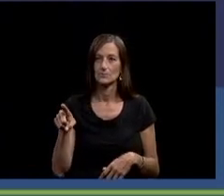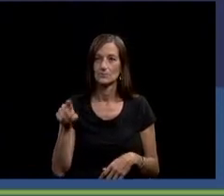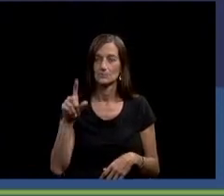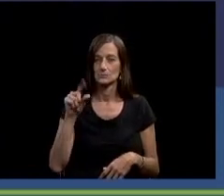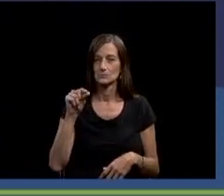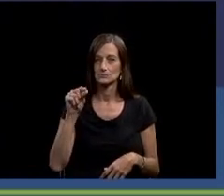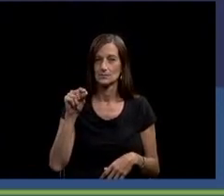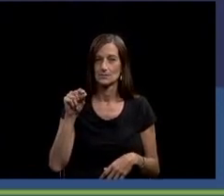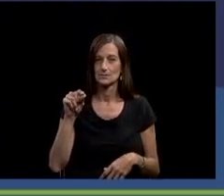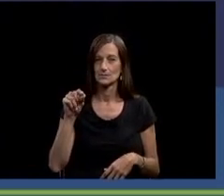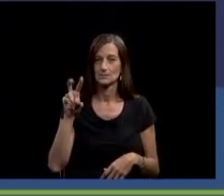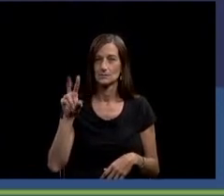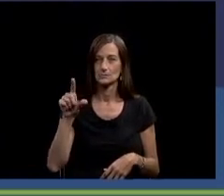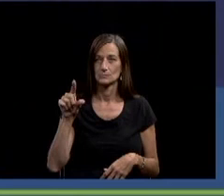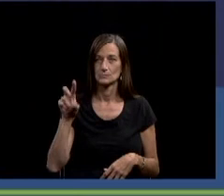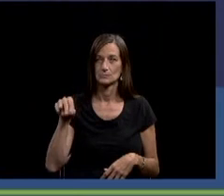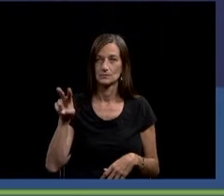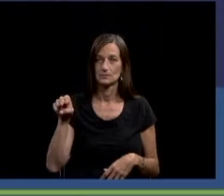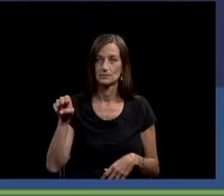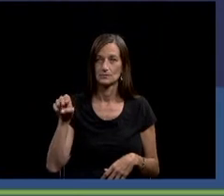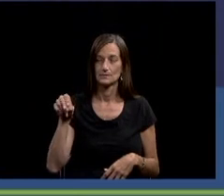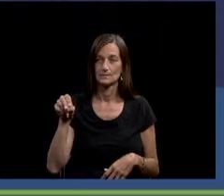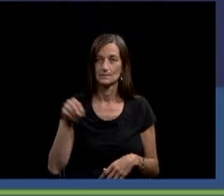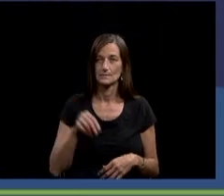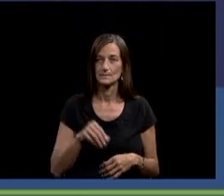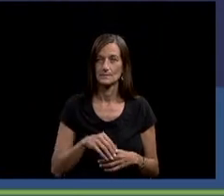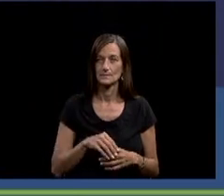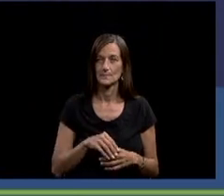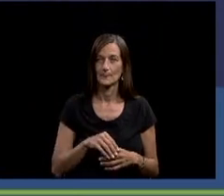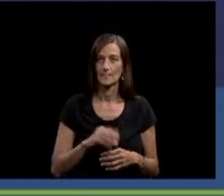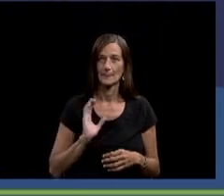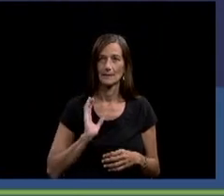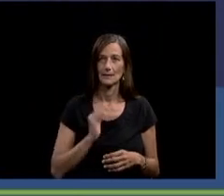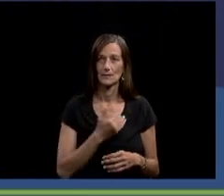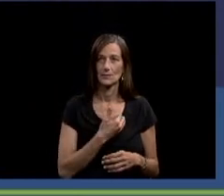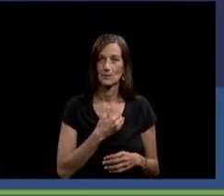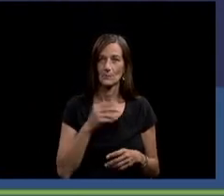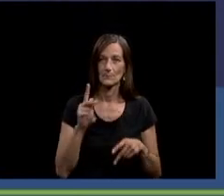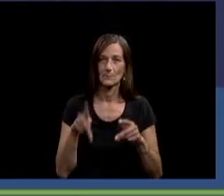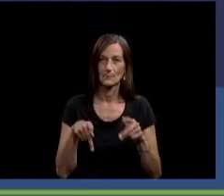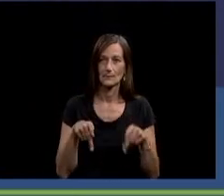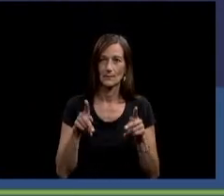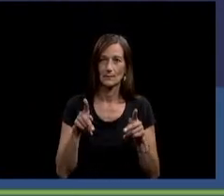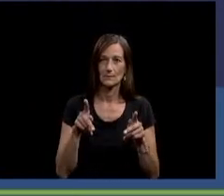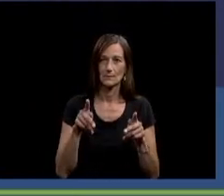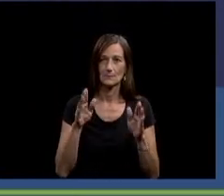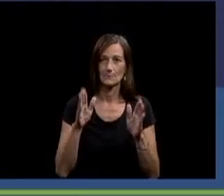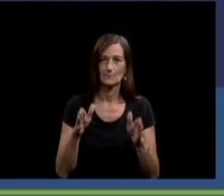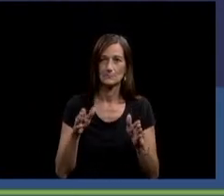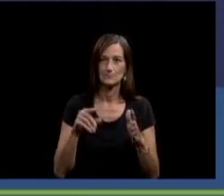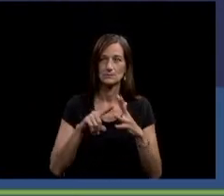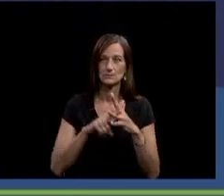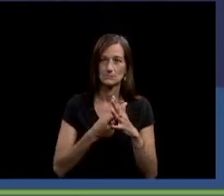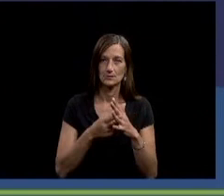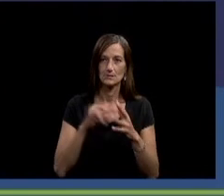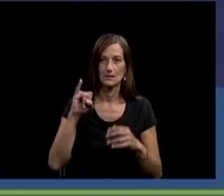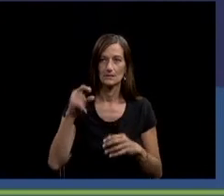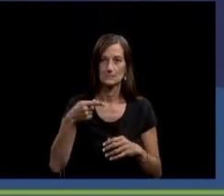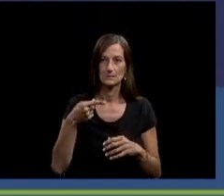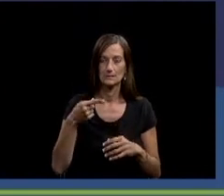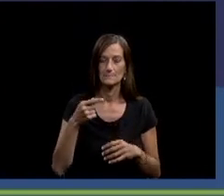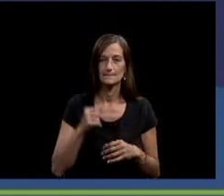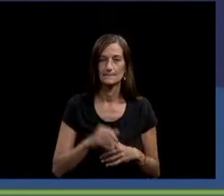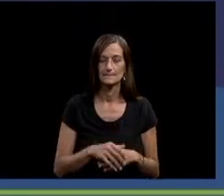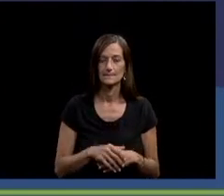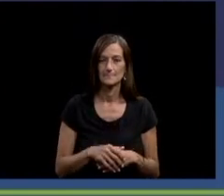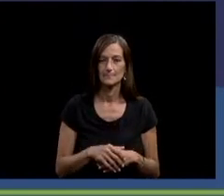interim public information officer, Garen Bynum, is restarting our Instagram page. For community outreach, in